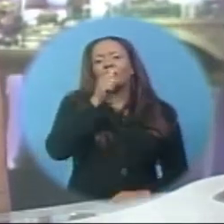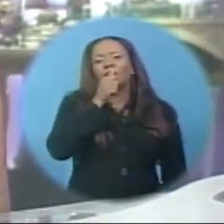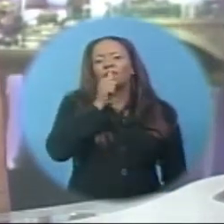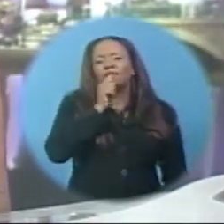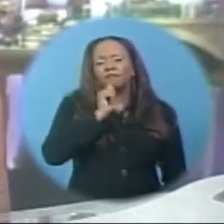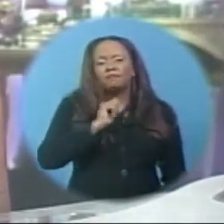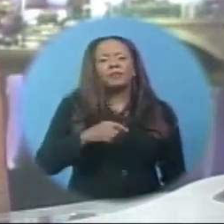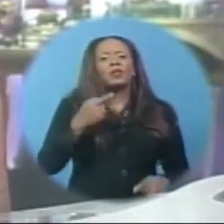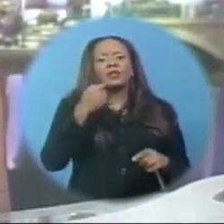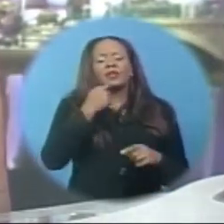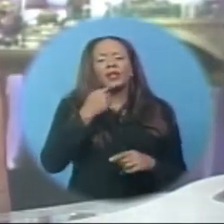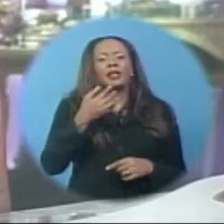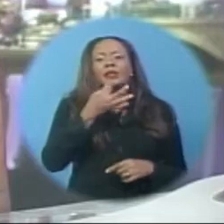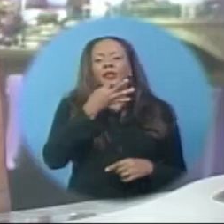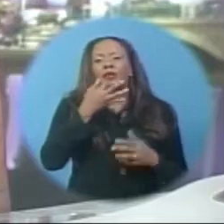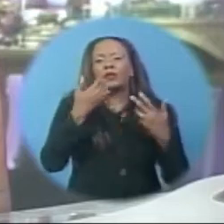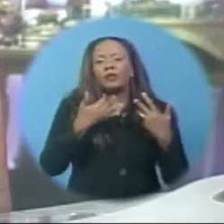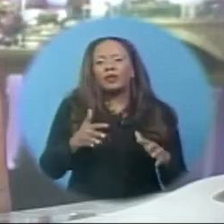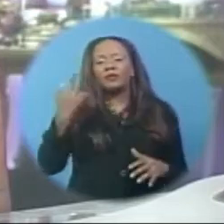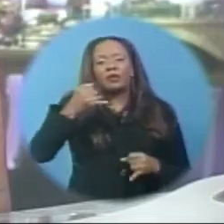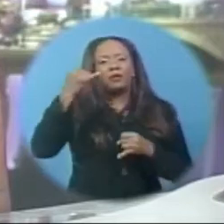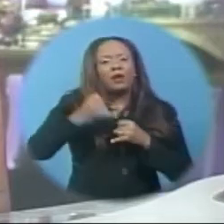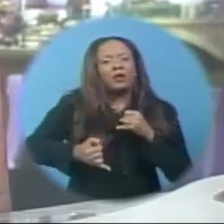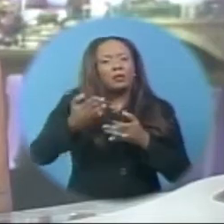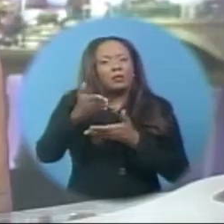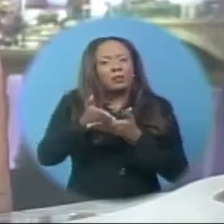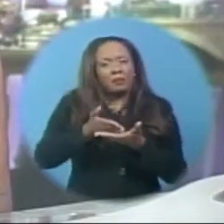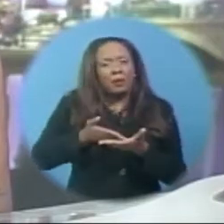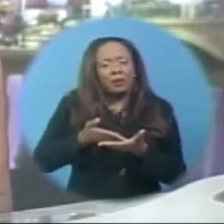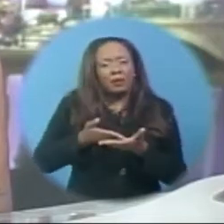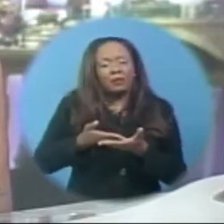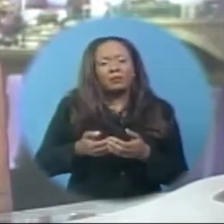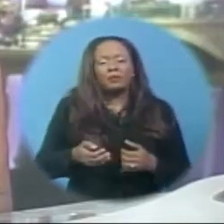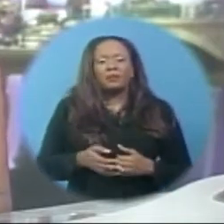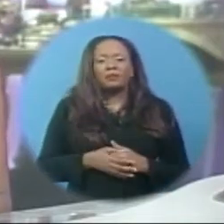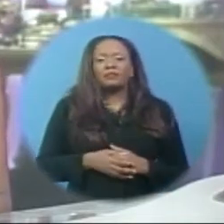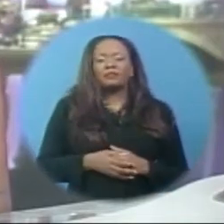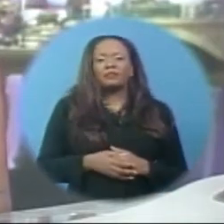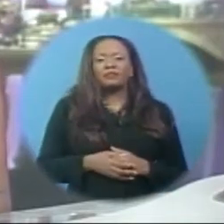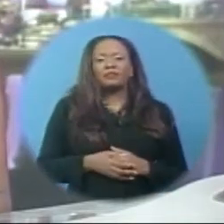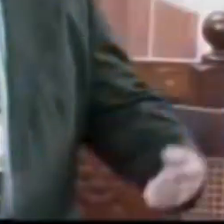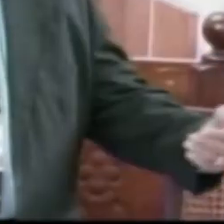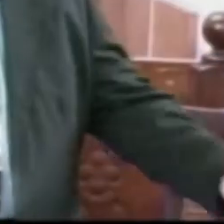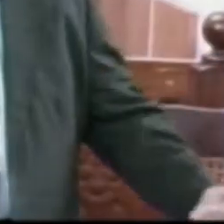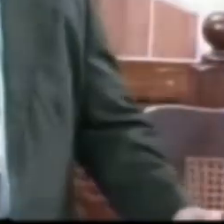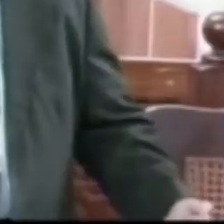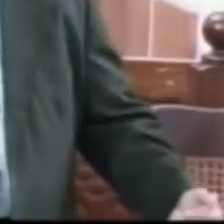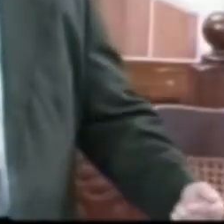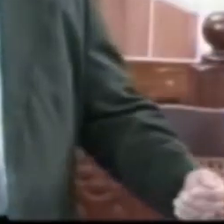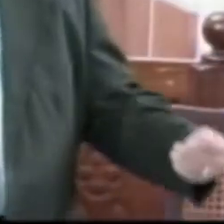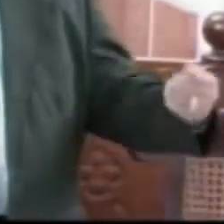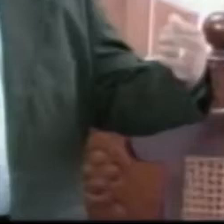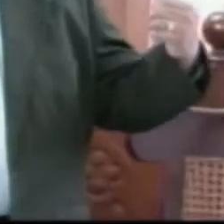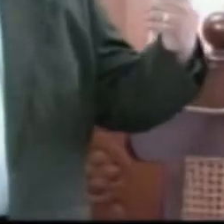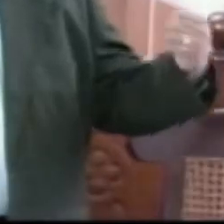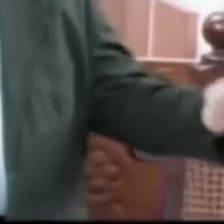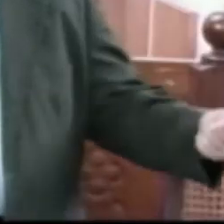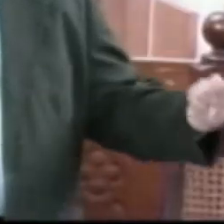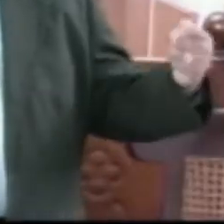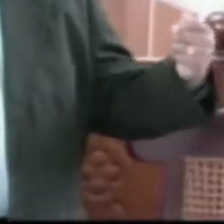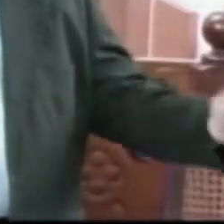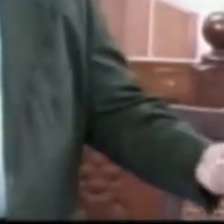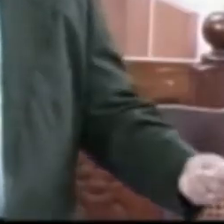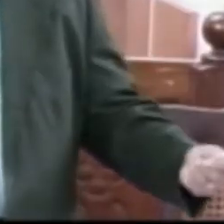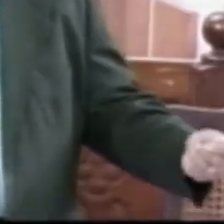amendment is the finishing touch of the final phase of an era. I cannot help but say that when this country